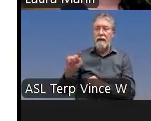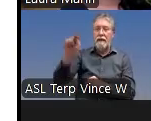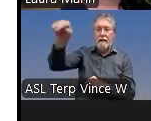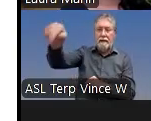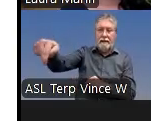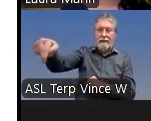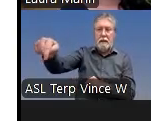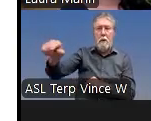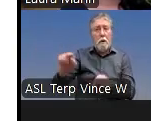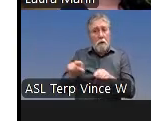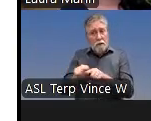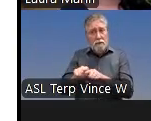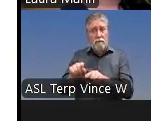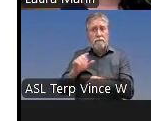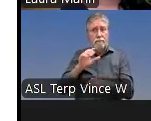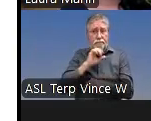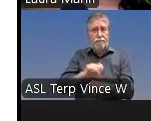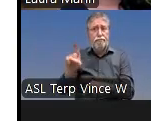older site as well, 2006.